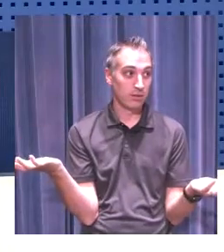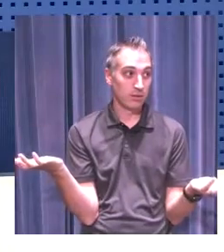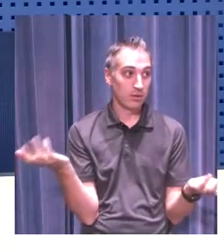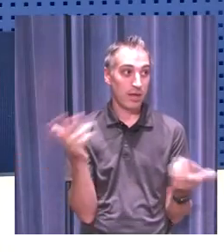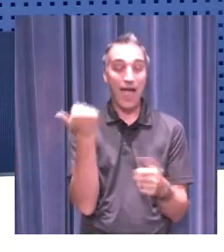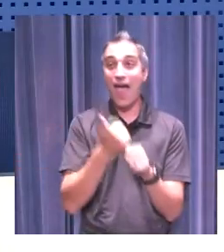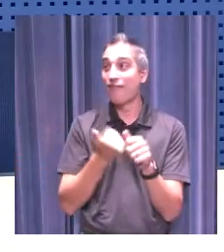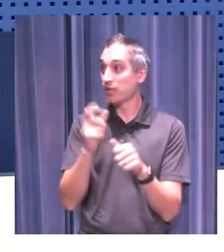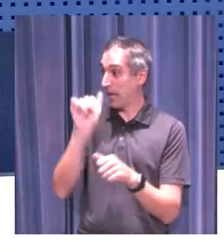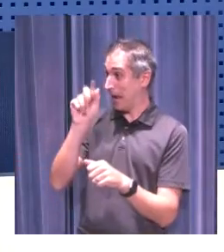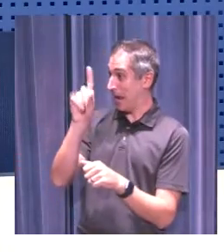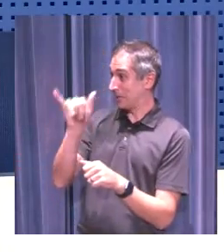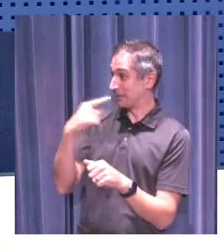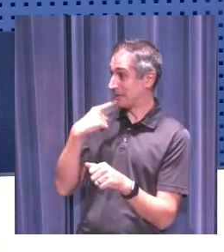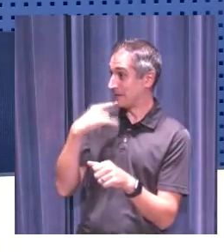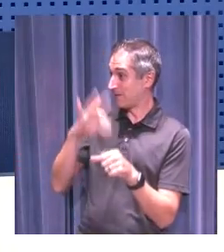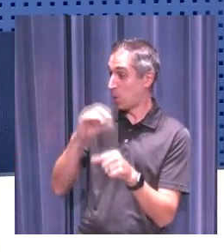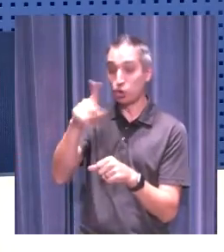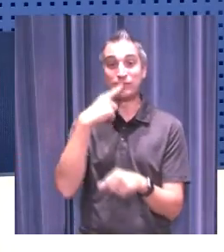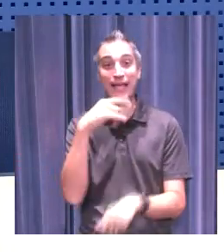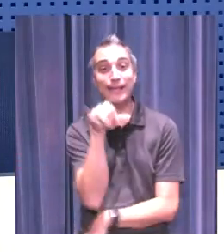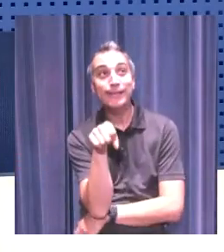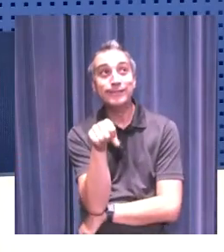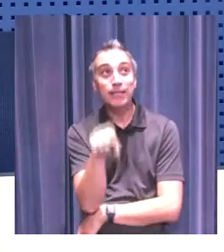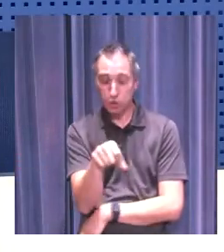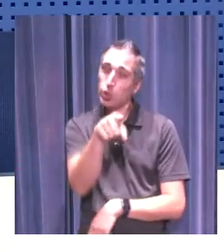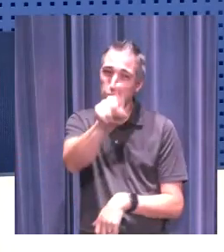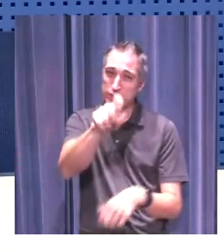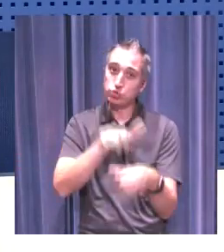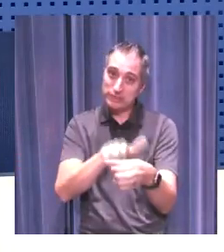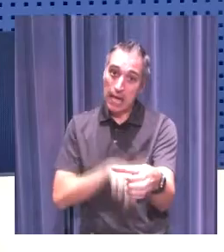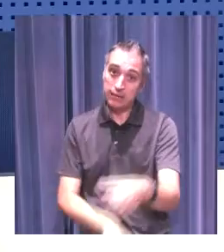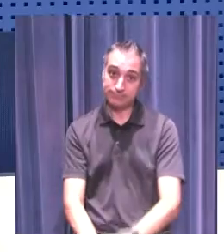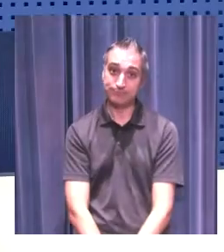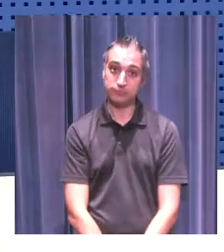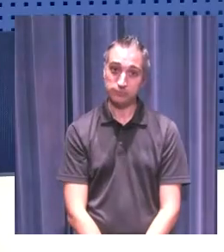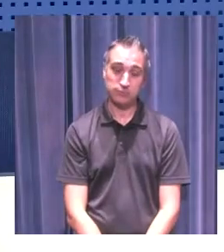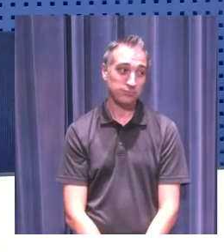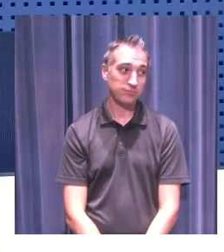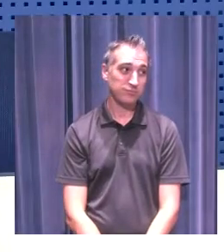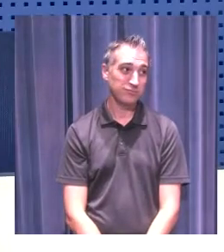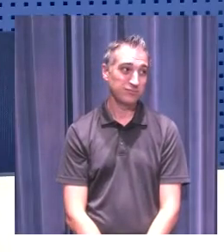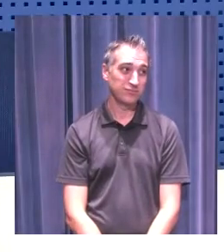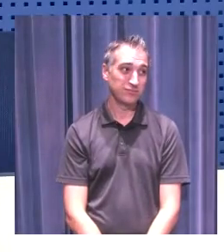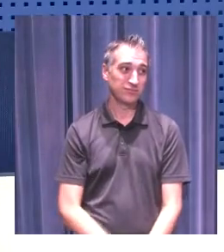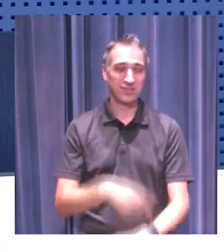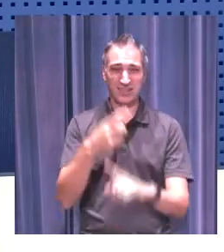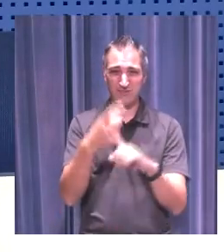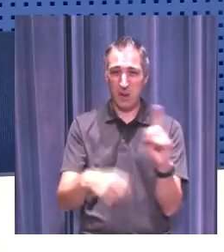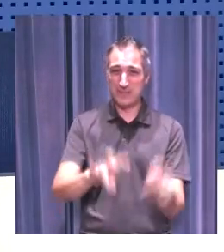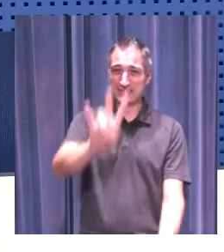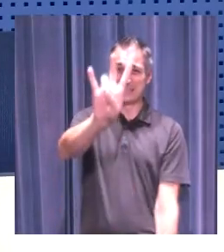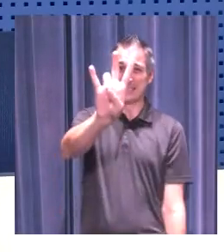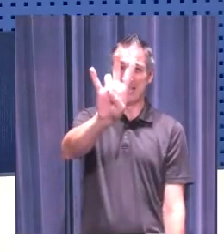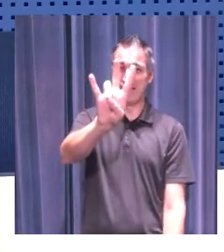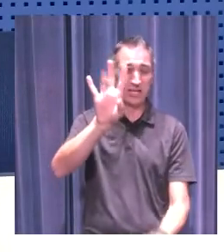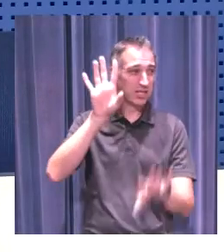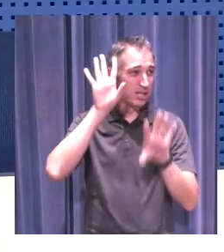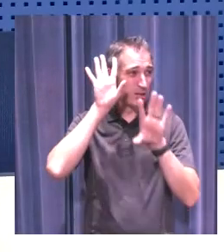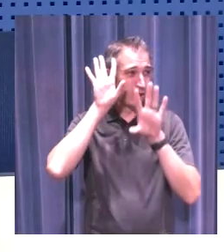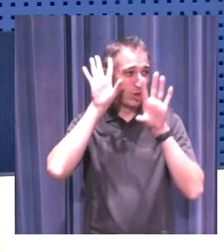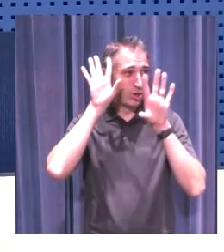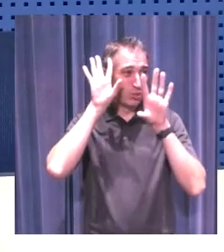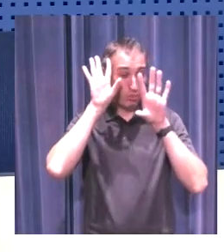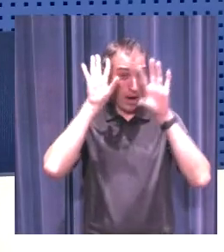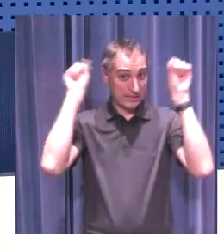you saying yes. You really need to resign. Out of 7 presidents, each and every